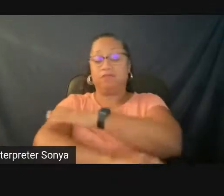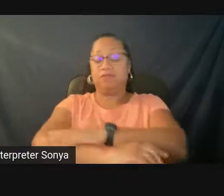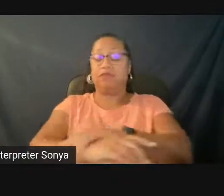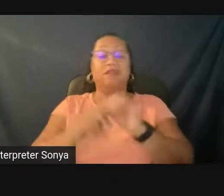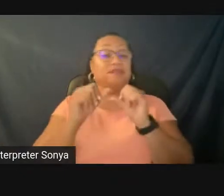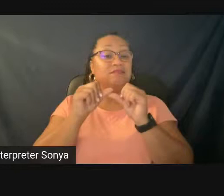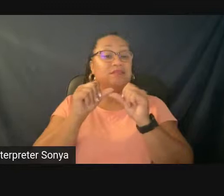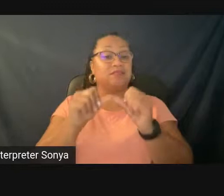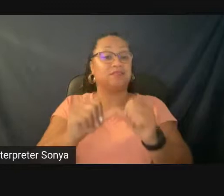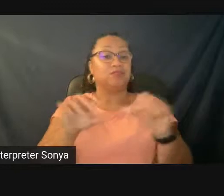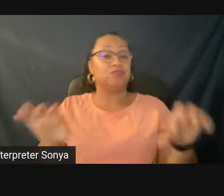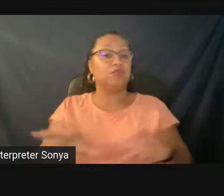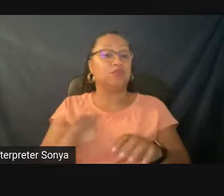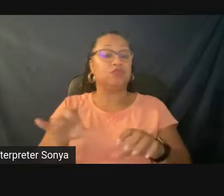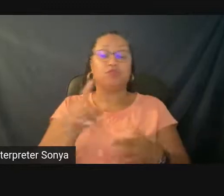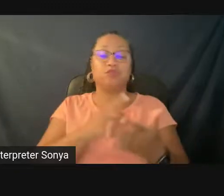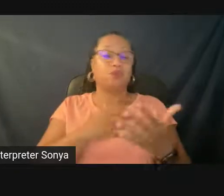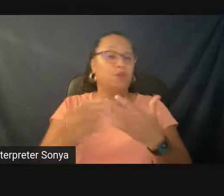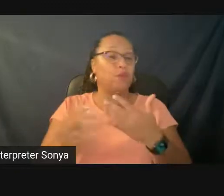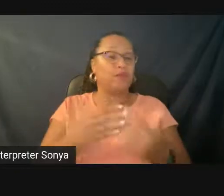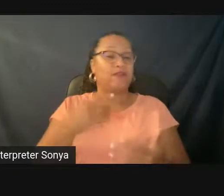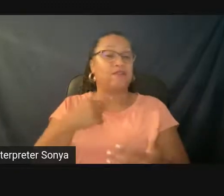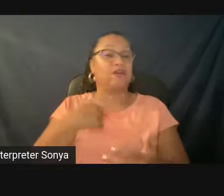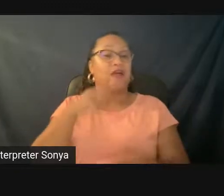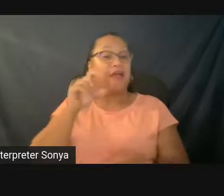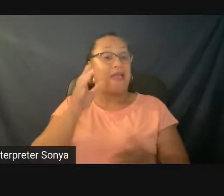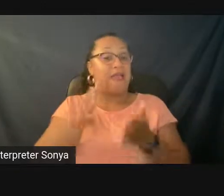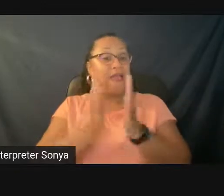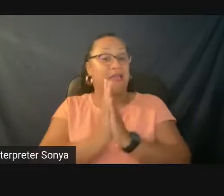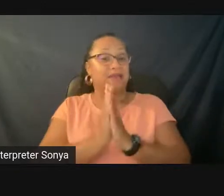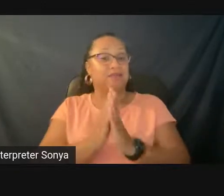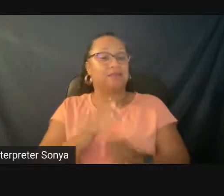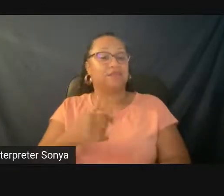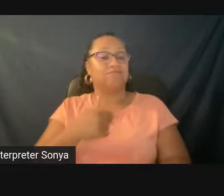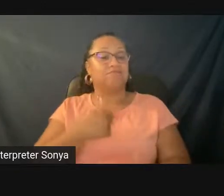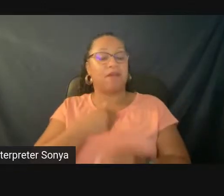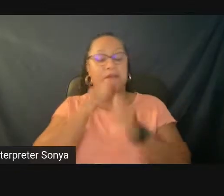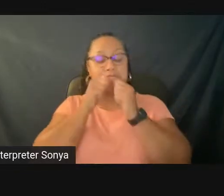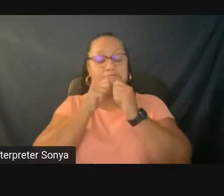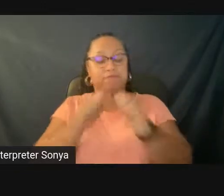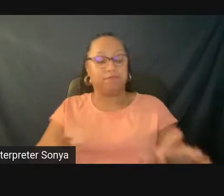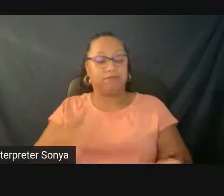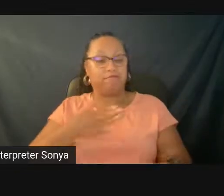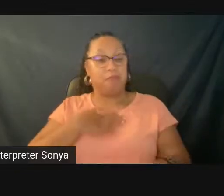them. I bless my ability to work.